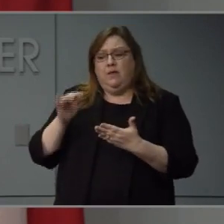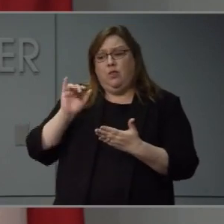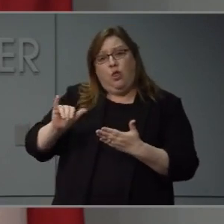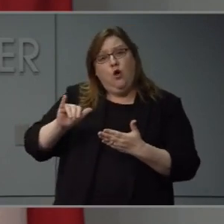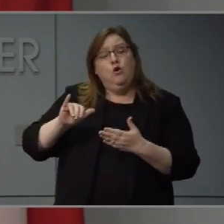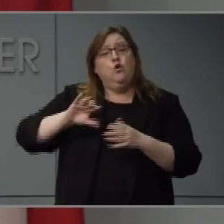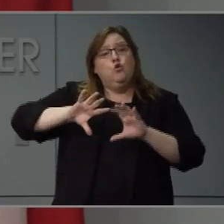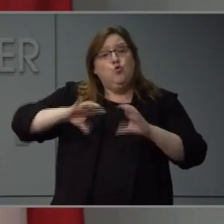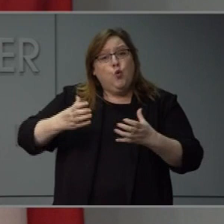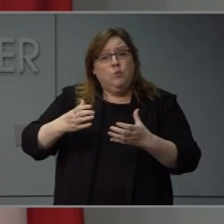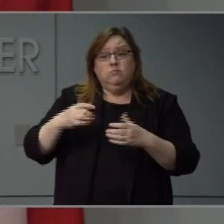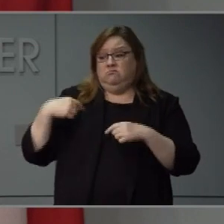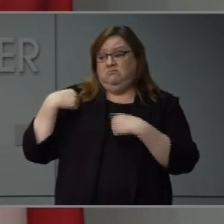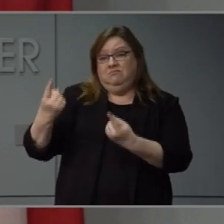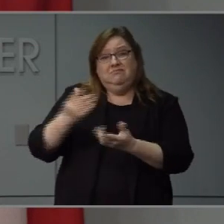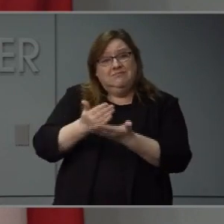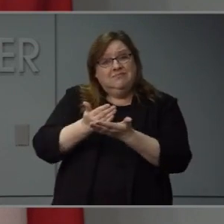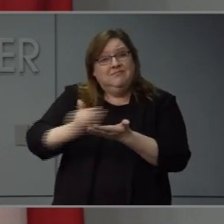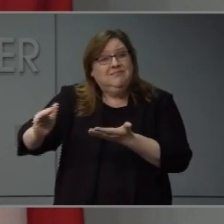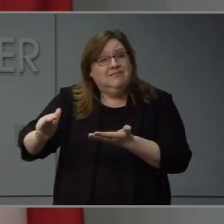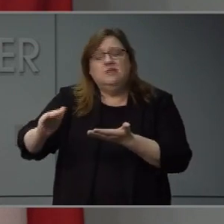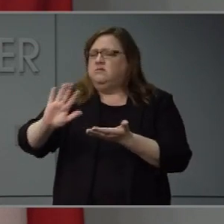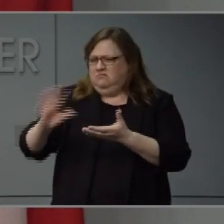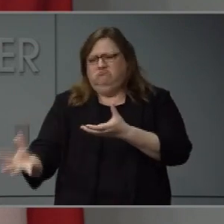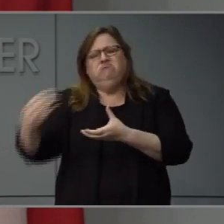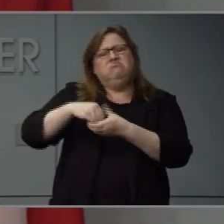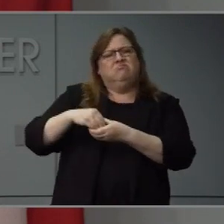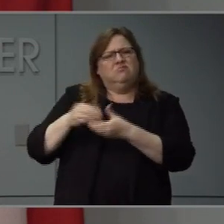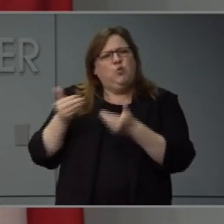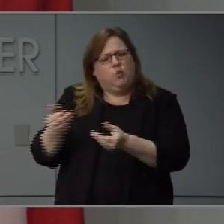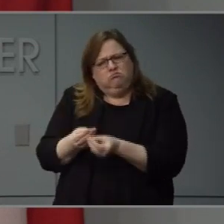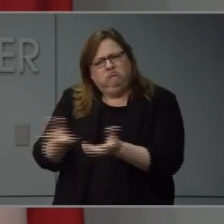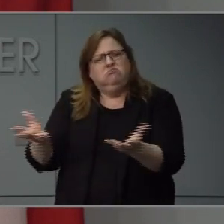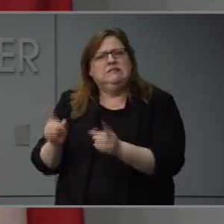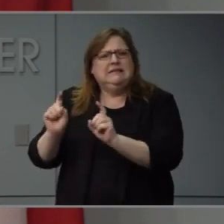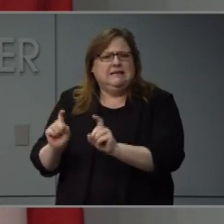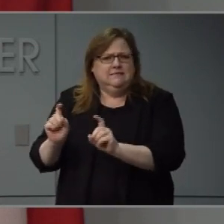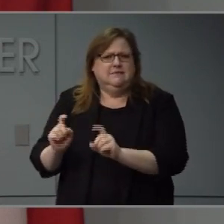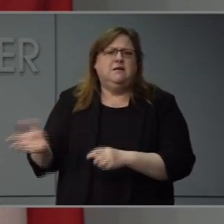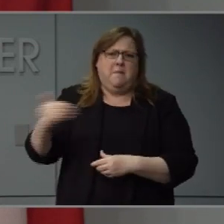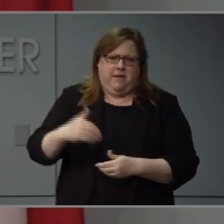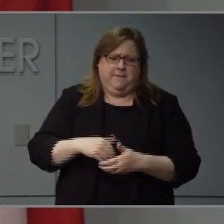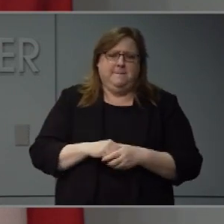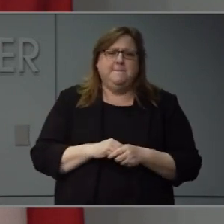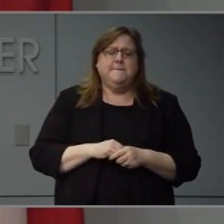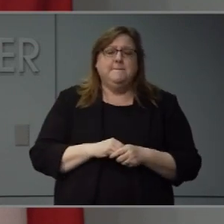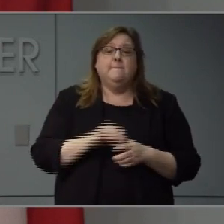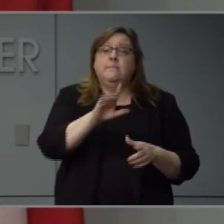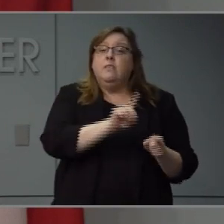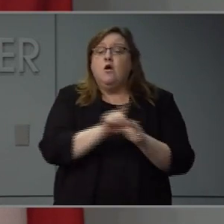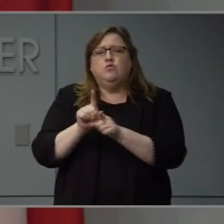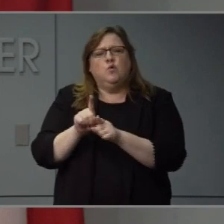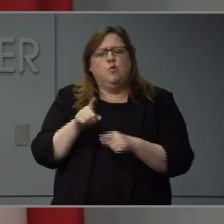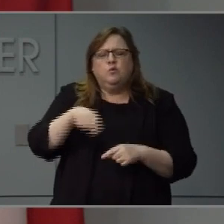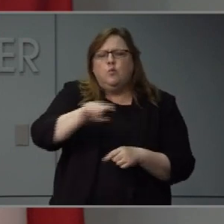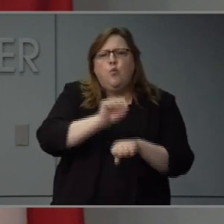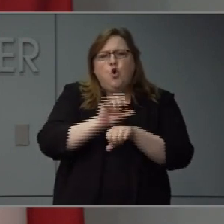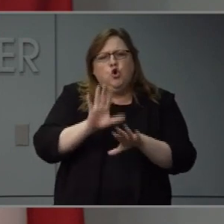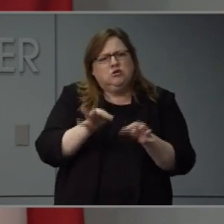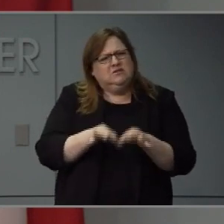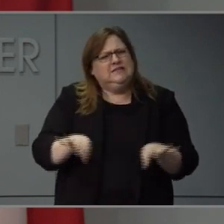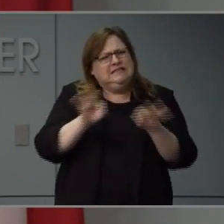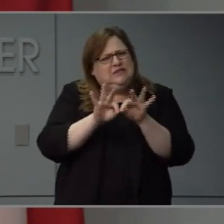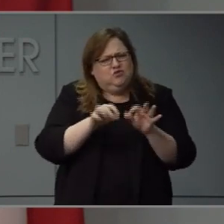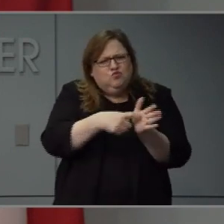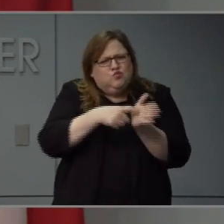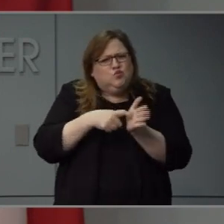historically marginalized populations. We also want to make sure our essential workers whose jobs make social distancing